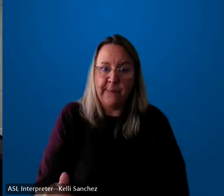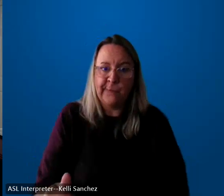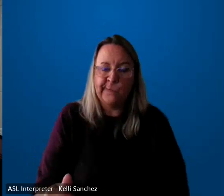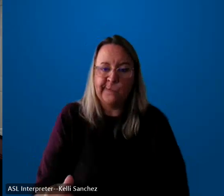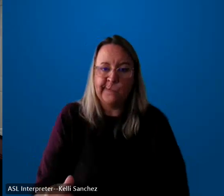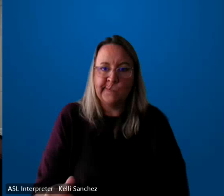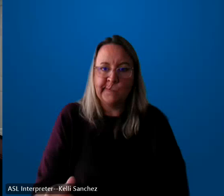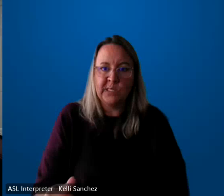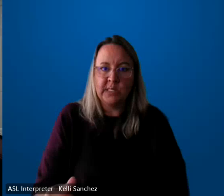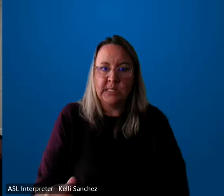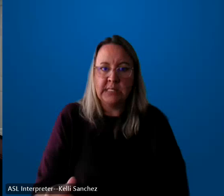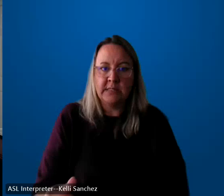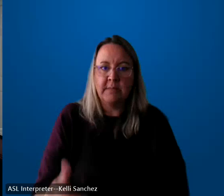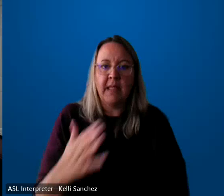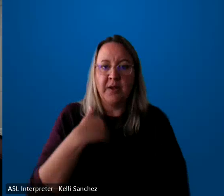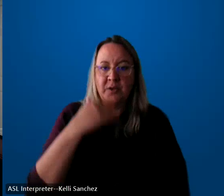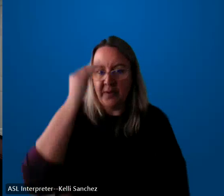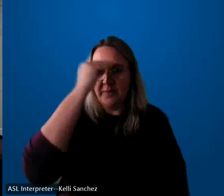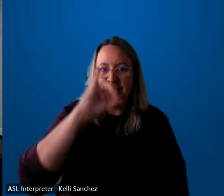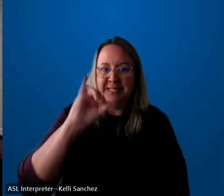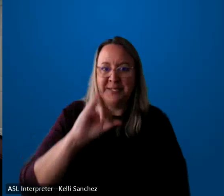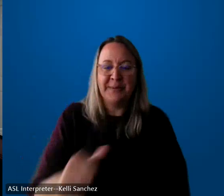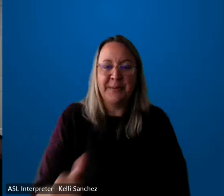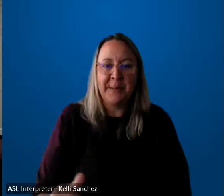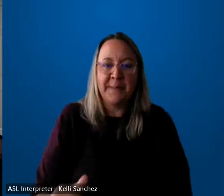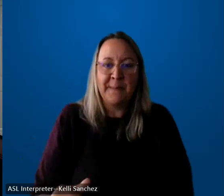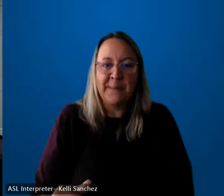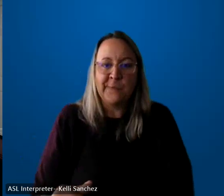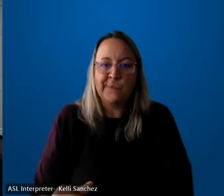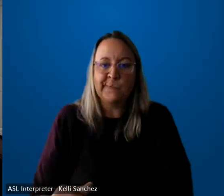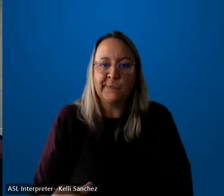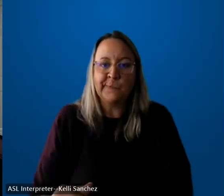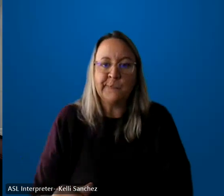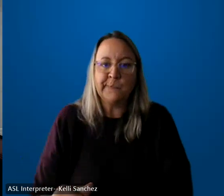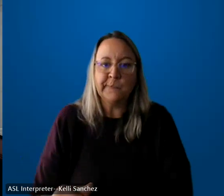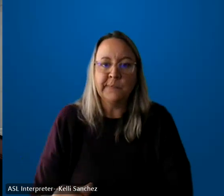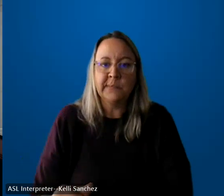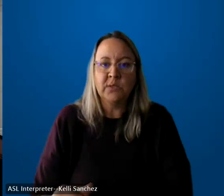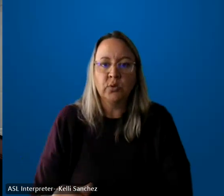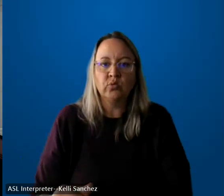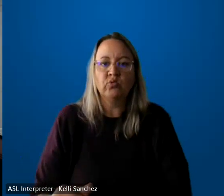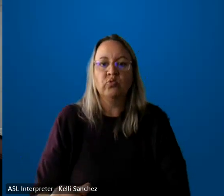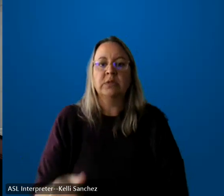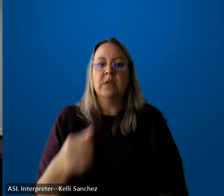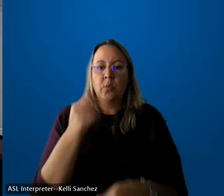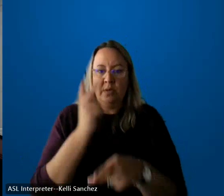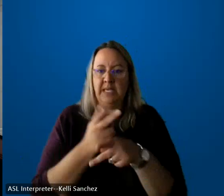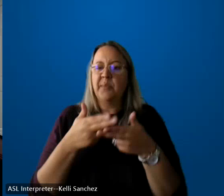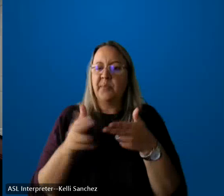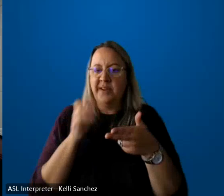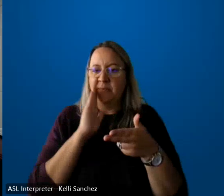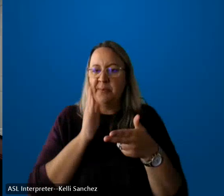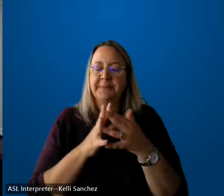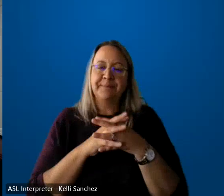you're very opinionated about this too, so jump in there. Well, sure, and I'll try and keep it brief so we can move on.